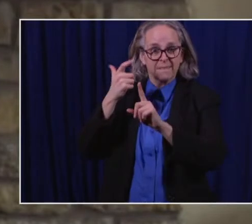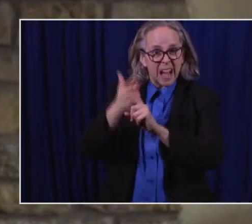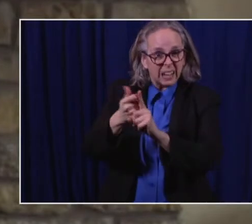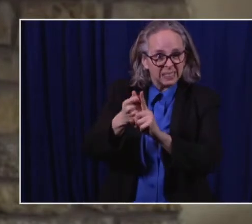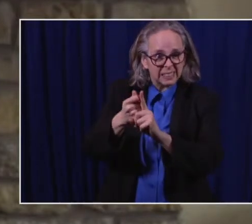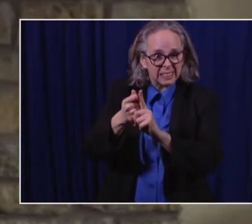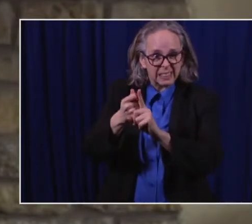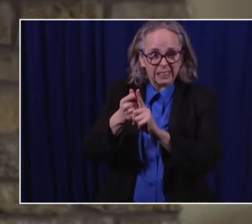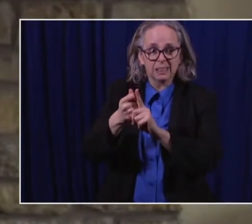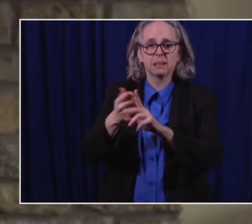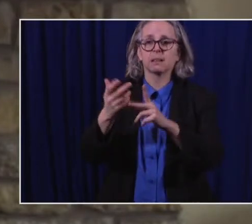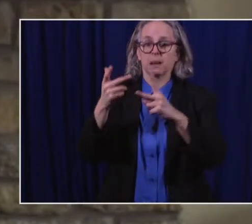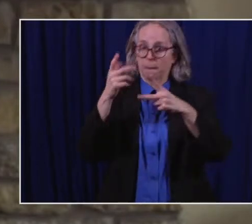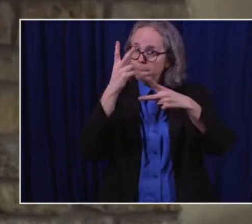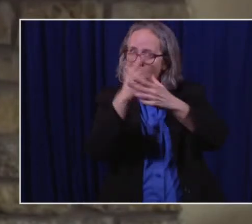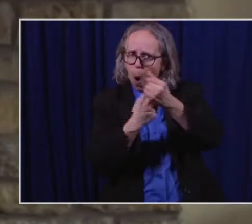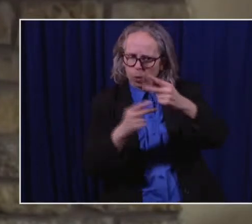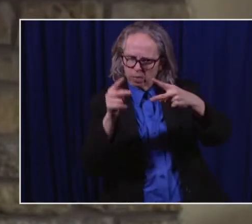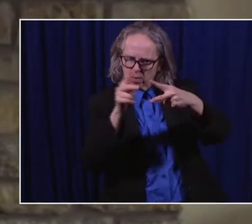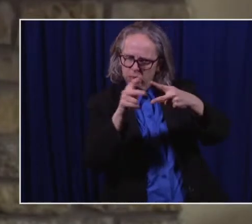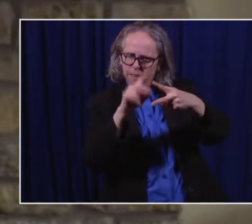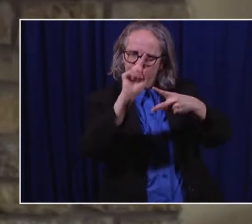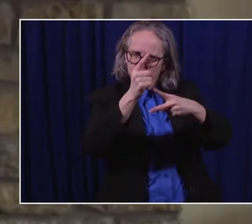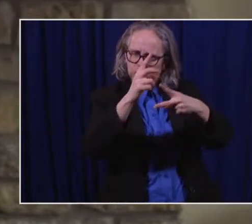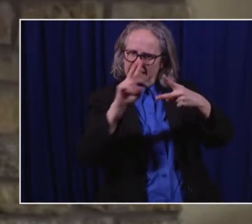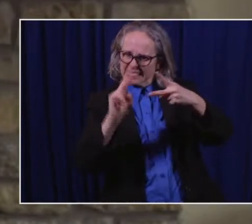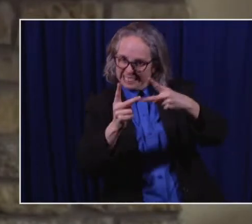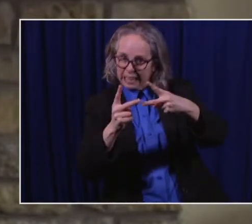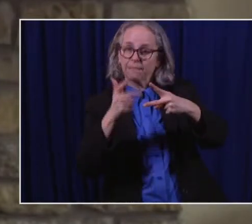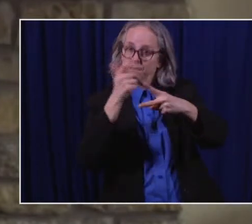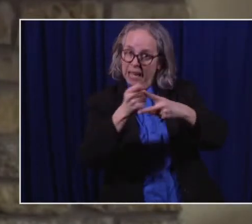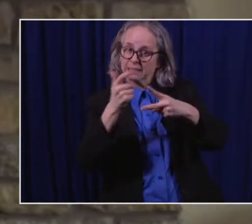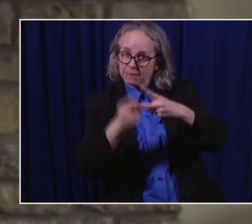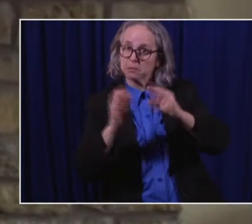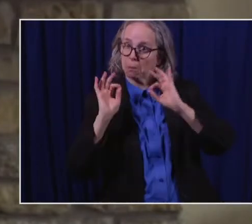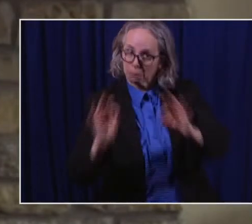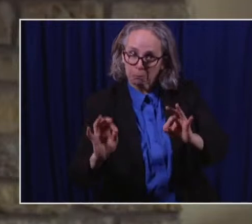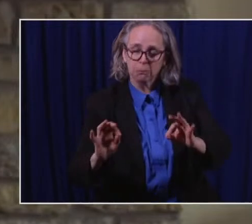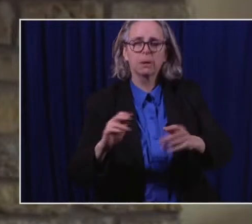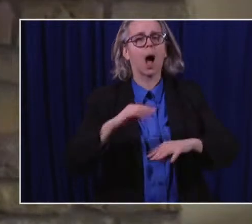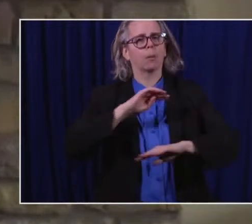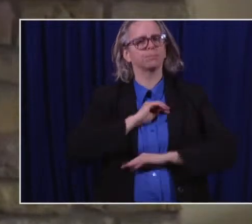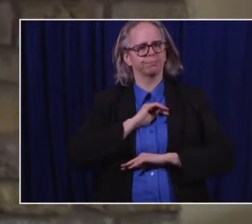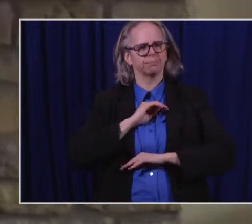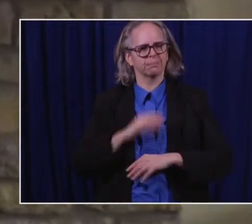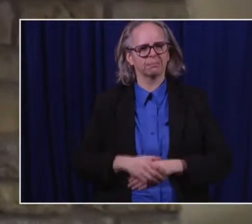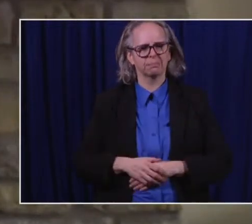we know that this is an imperative. This is a moral imperative that we get this done.